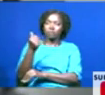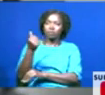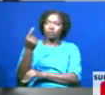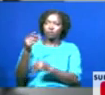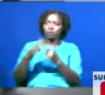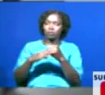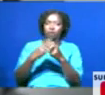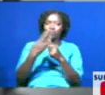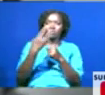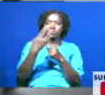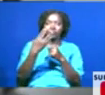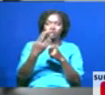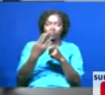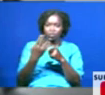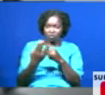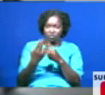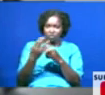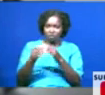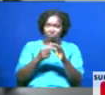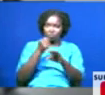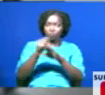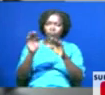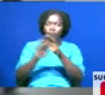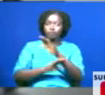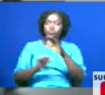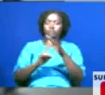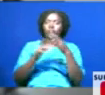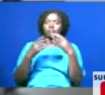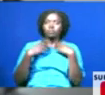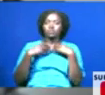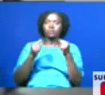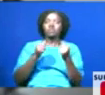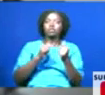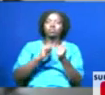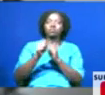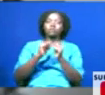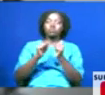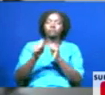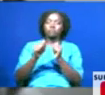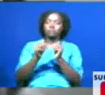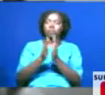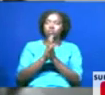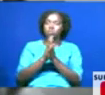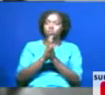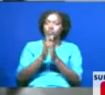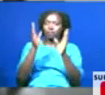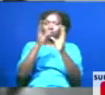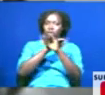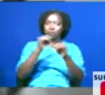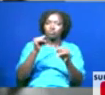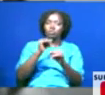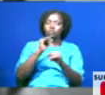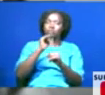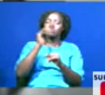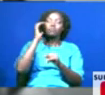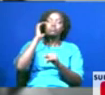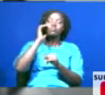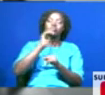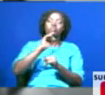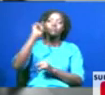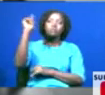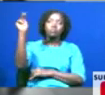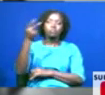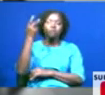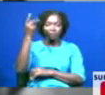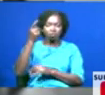1974, he was appointed Assistant Minister for Health in the administration of President Jomo Kenyatta. Later on, he served